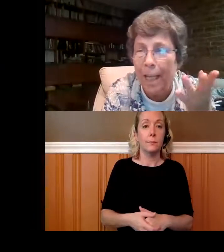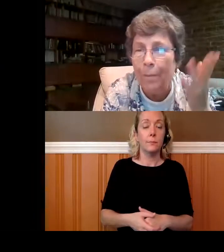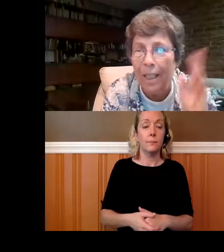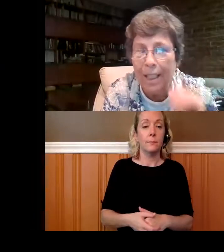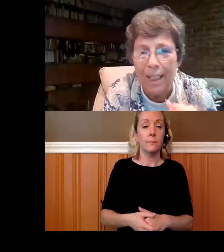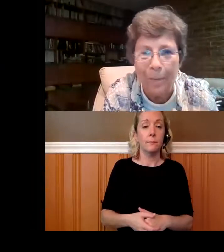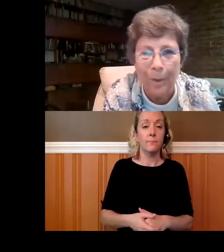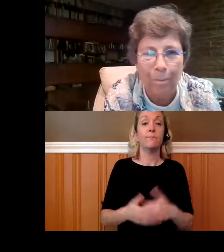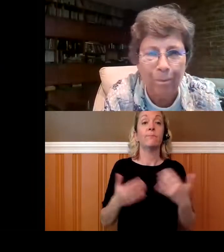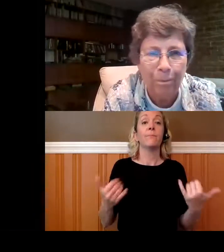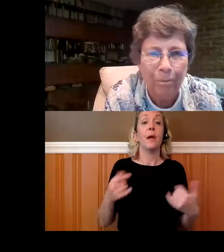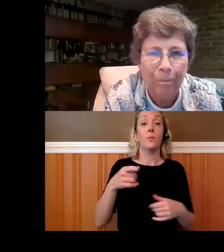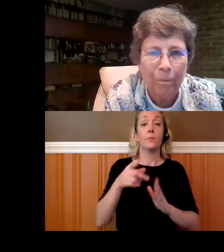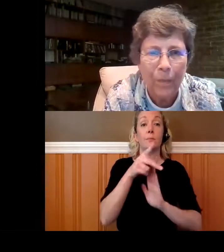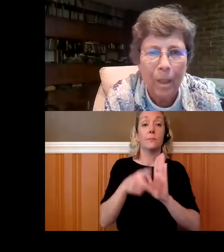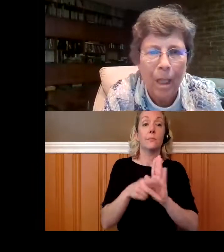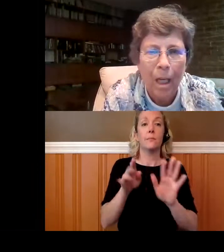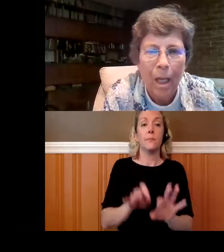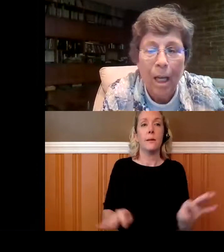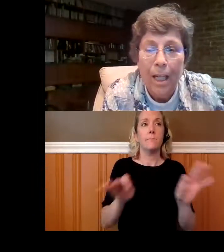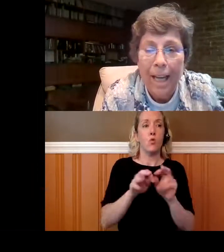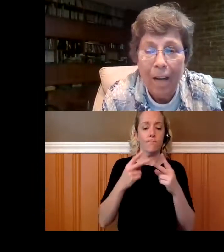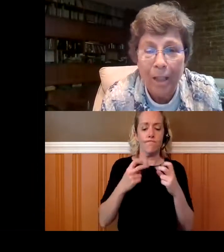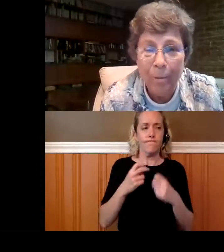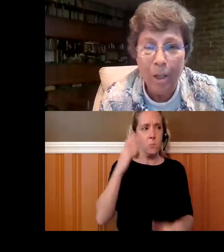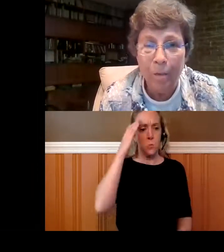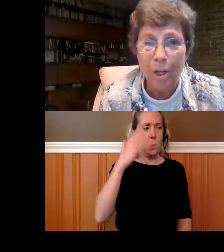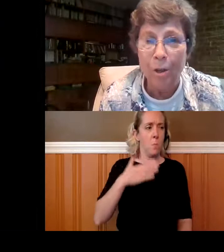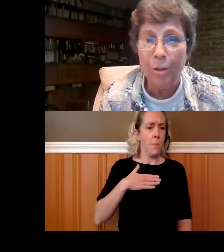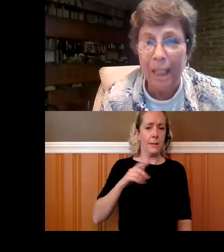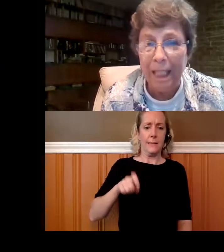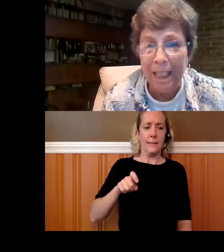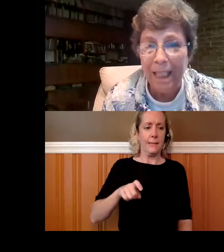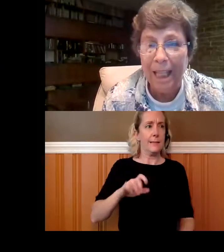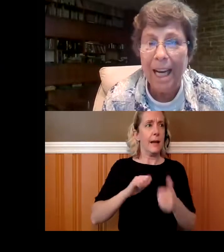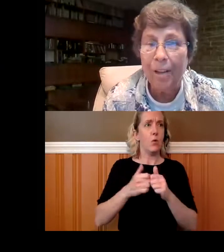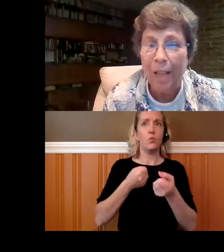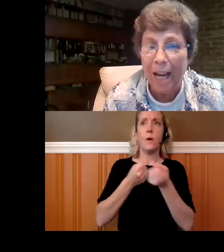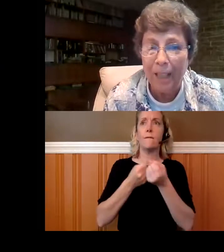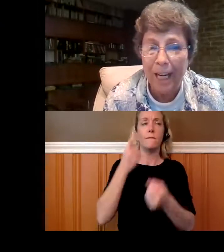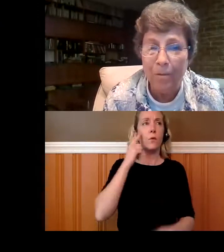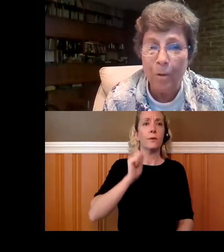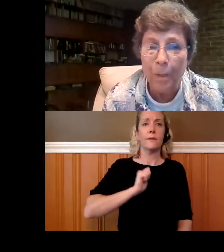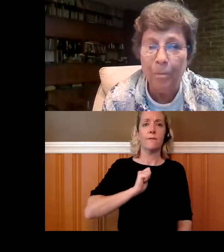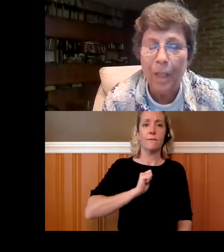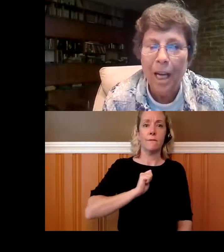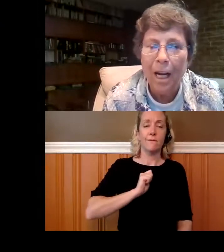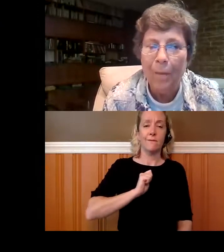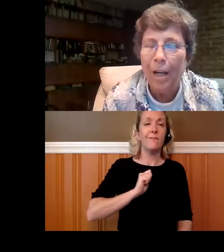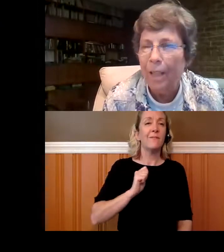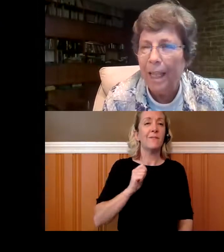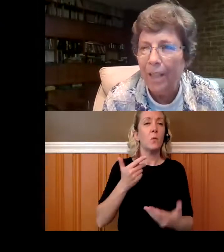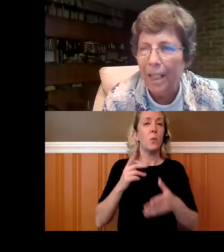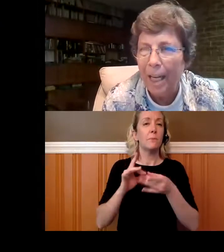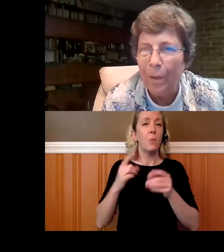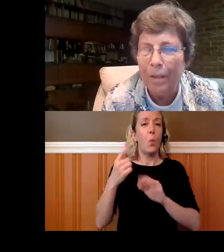Now, here we go with know your needs and how to advocate for them. I already gave the example of the young man who didn't know